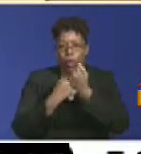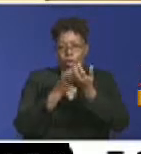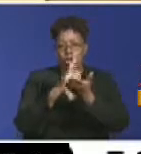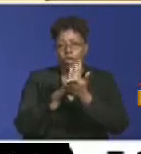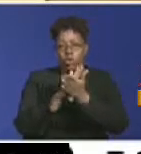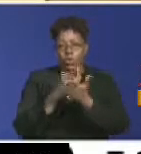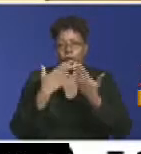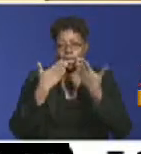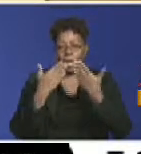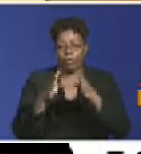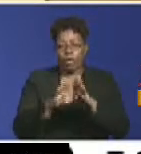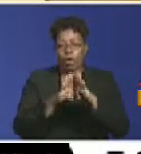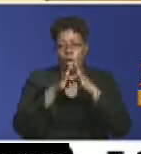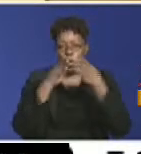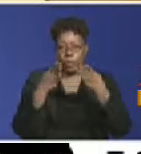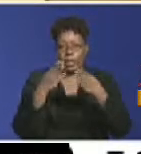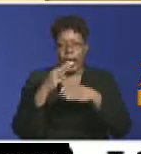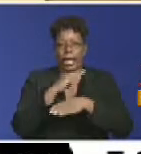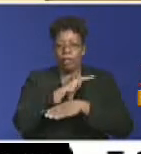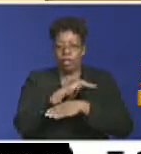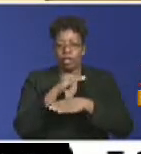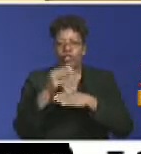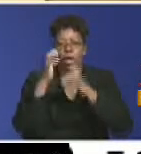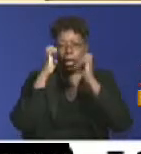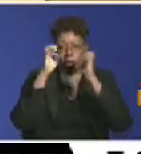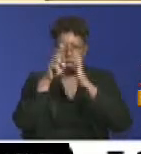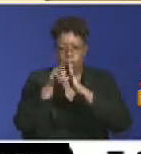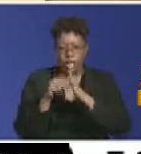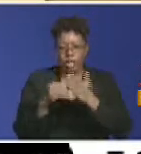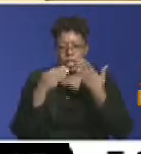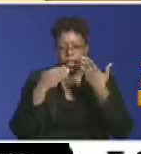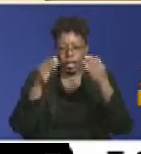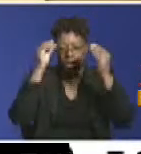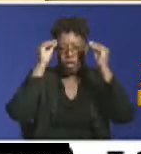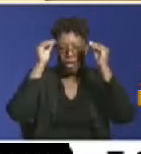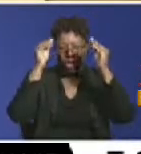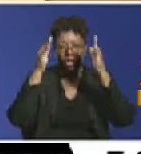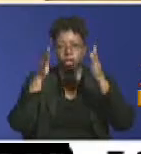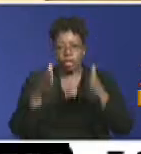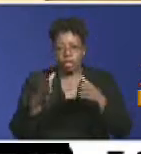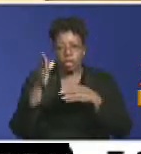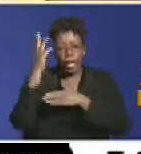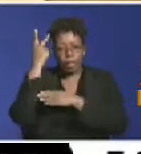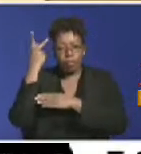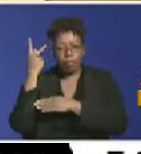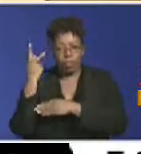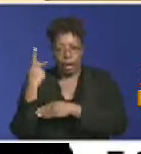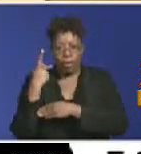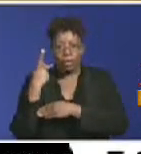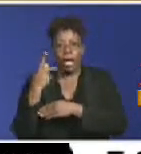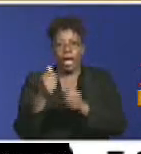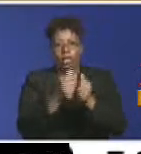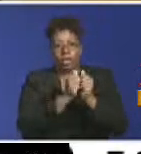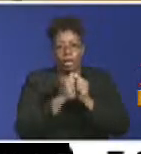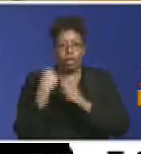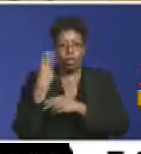for opening. Thank you to the Ministry of Education. Thank you, teachers. Thank you, parents, for cooperating. And together we